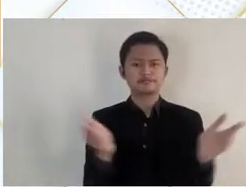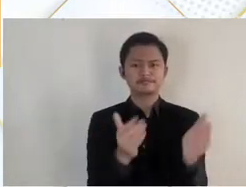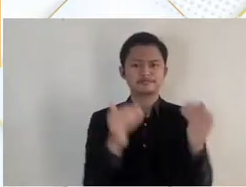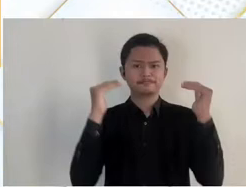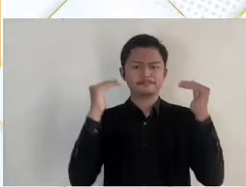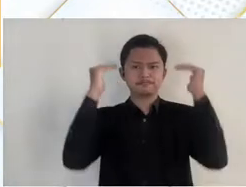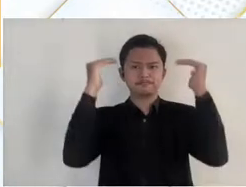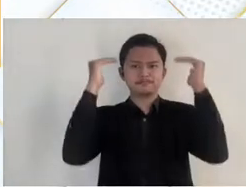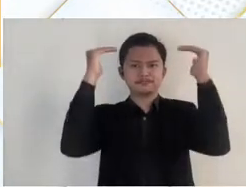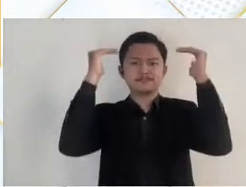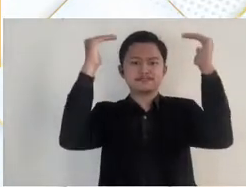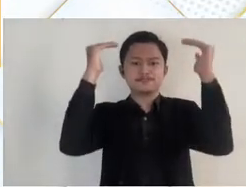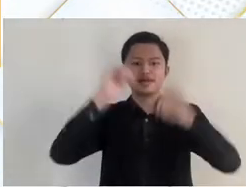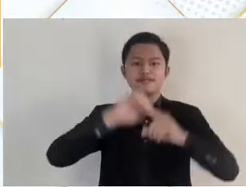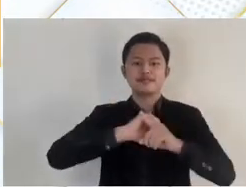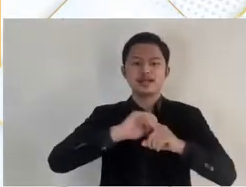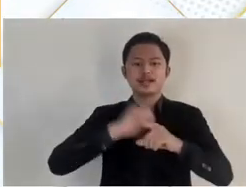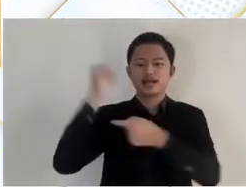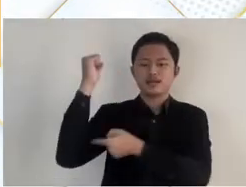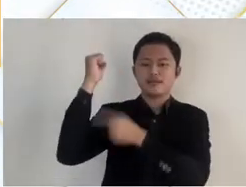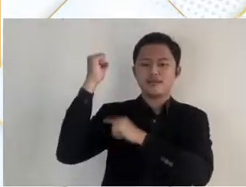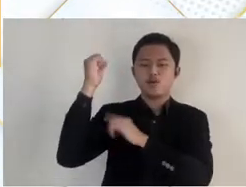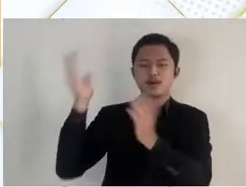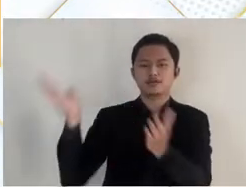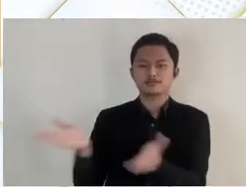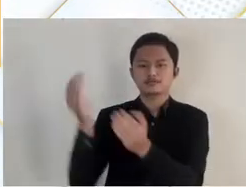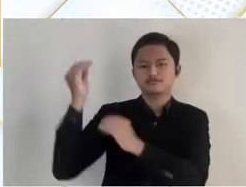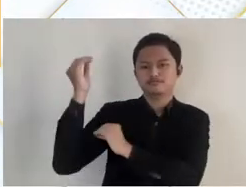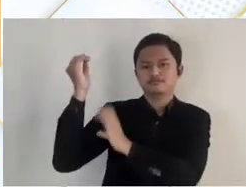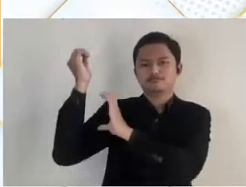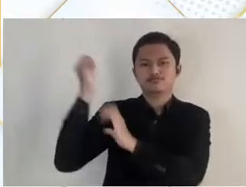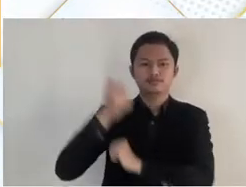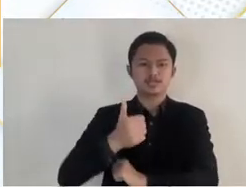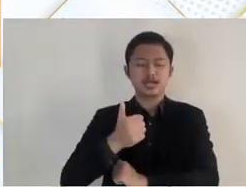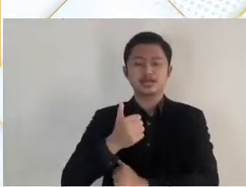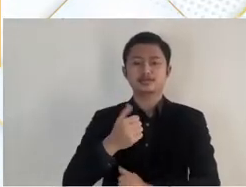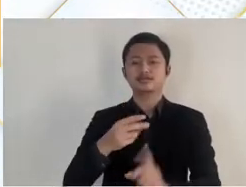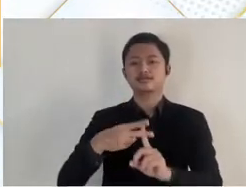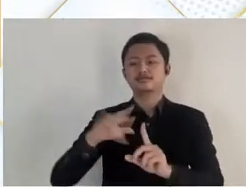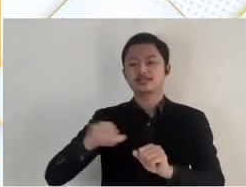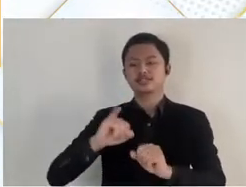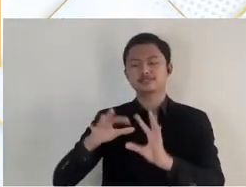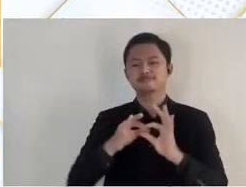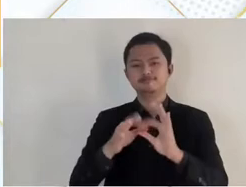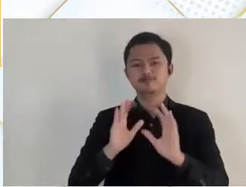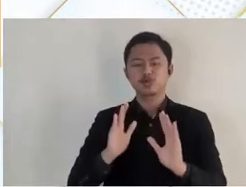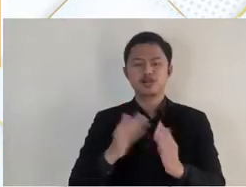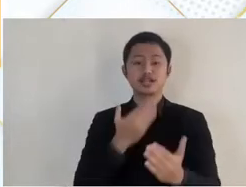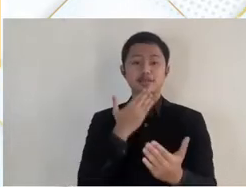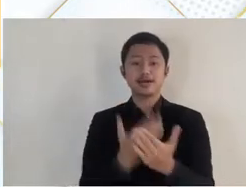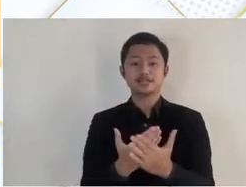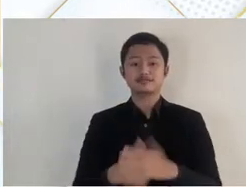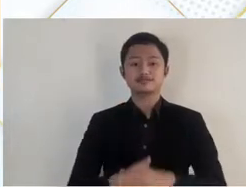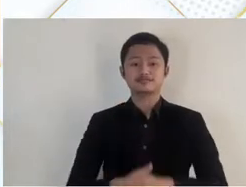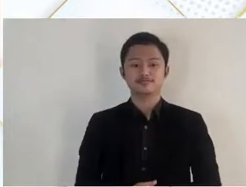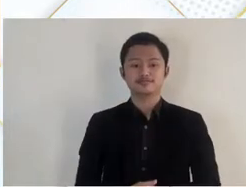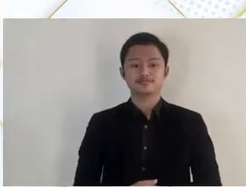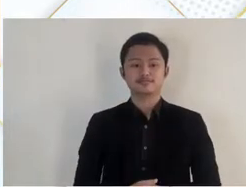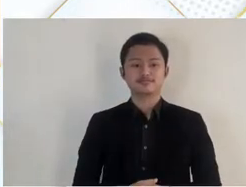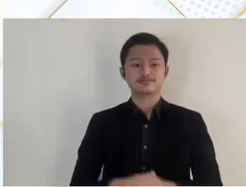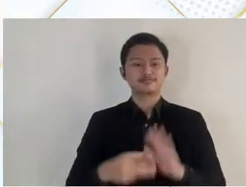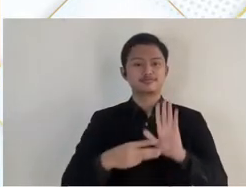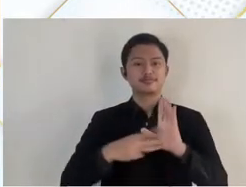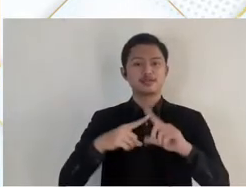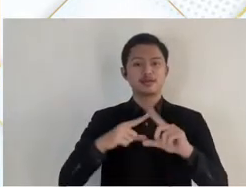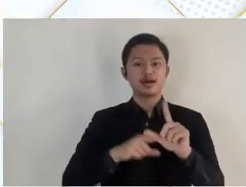our deployment training and capacity building with Fiji. Thank you. Thank you, Berli. Moving on to Major Berebasaga to answer